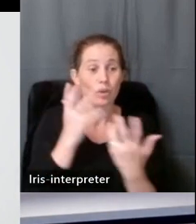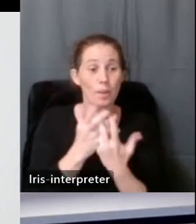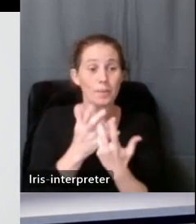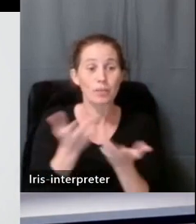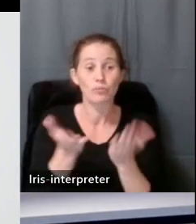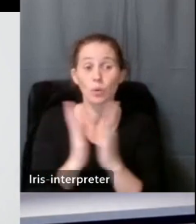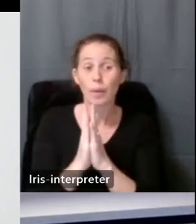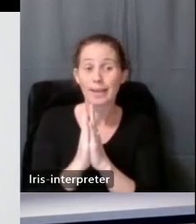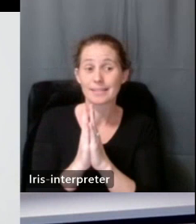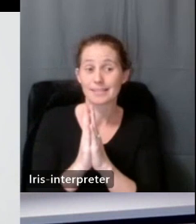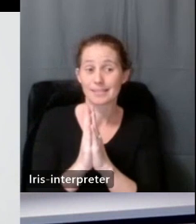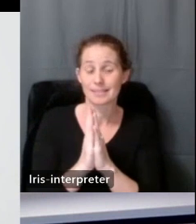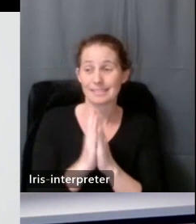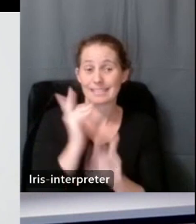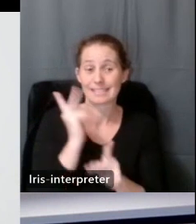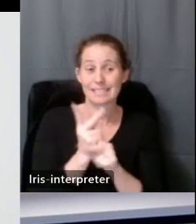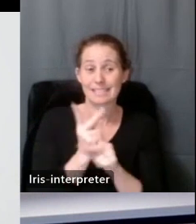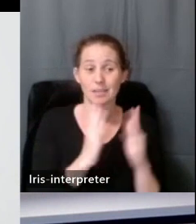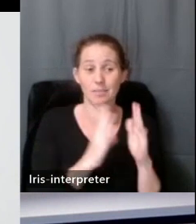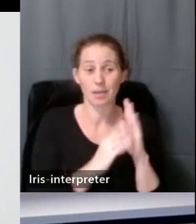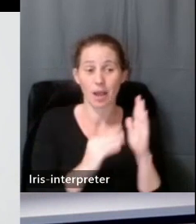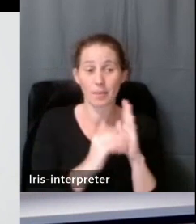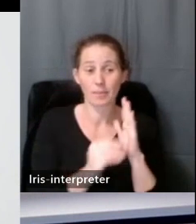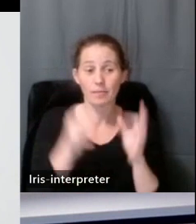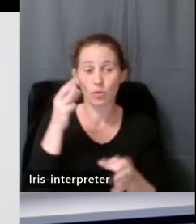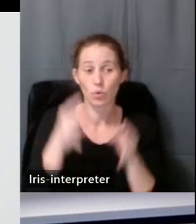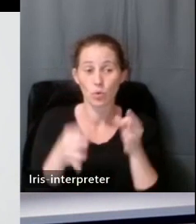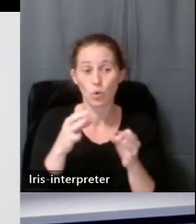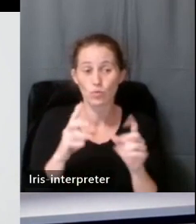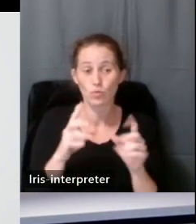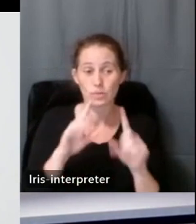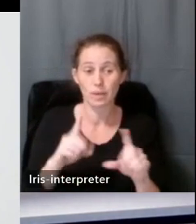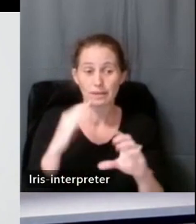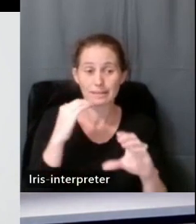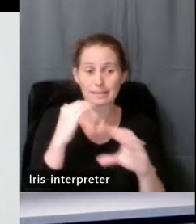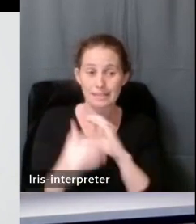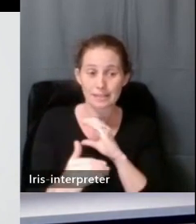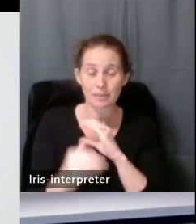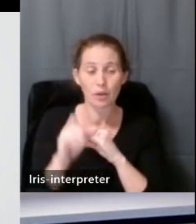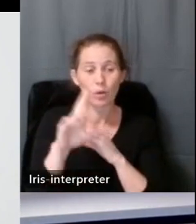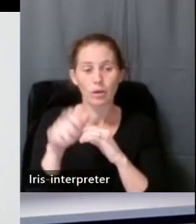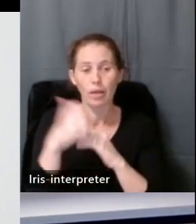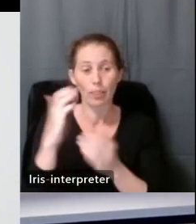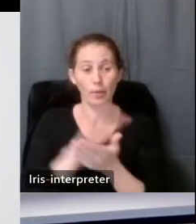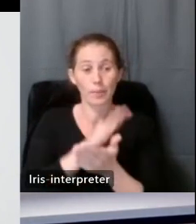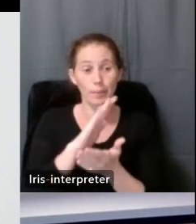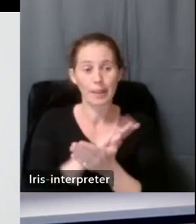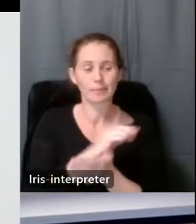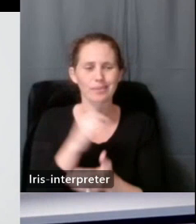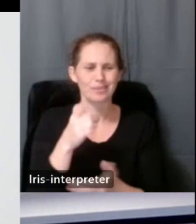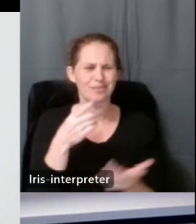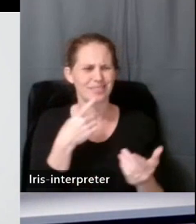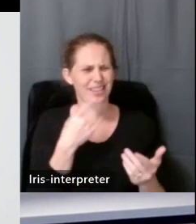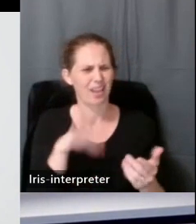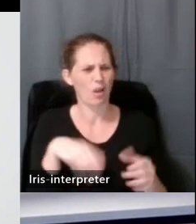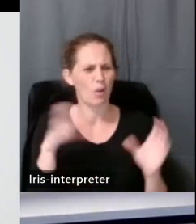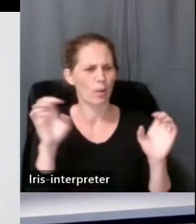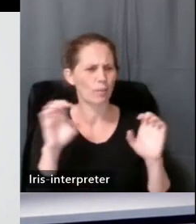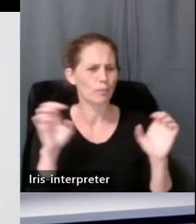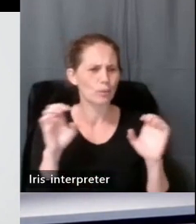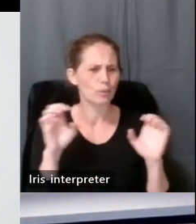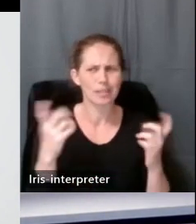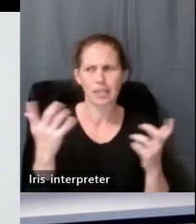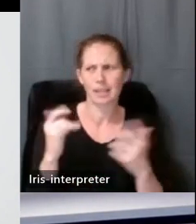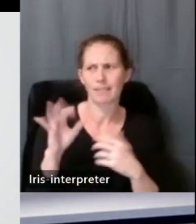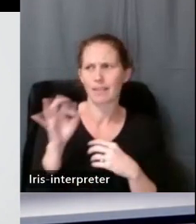requests. Keep copies of correspondence, emails, or other papers. Now, you might say, well, in emergency,